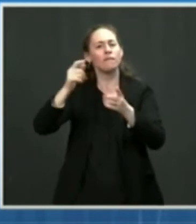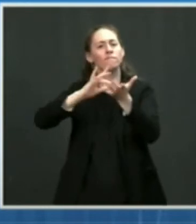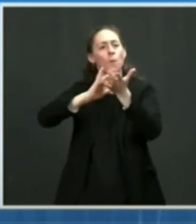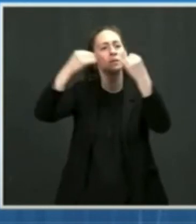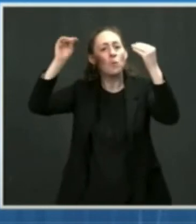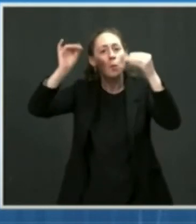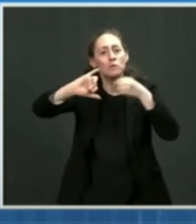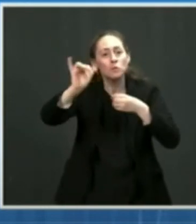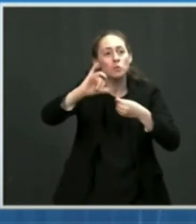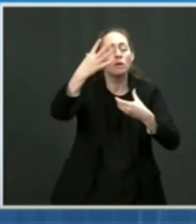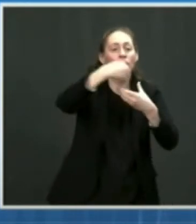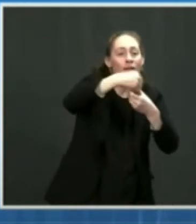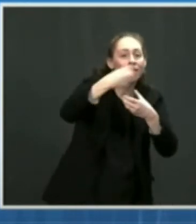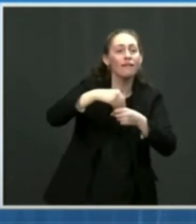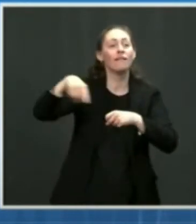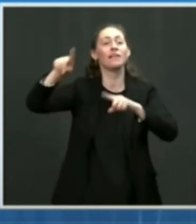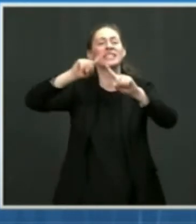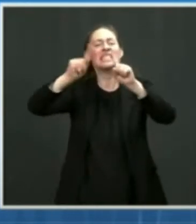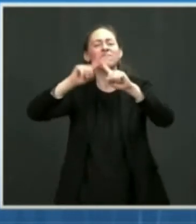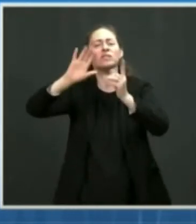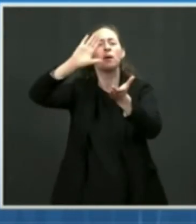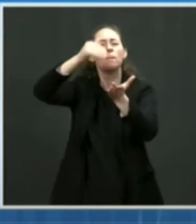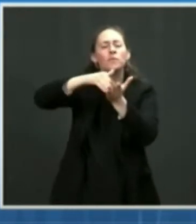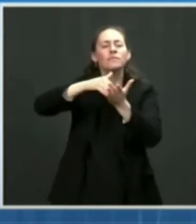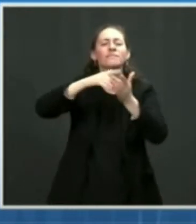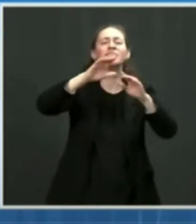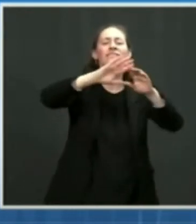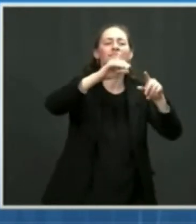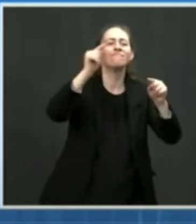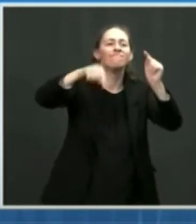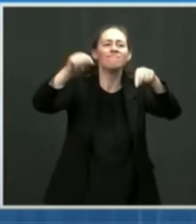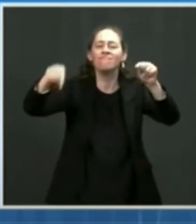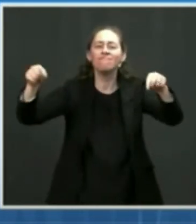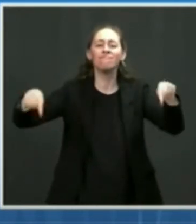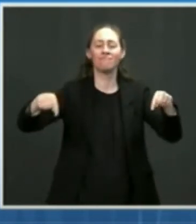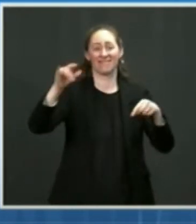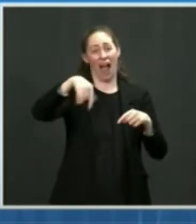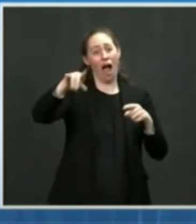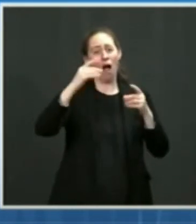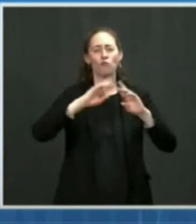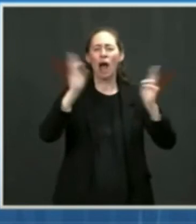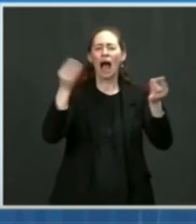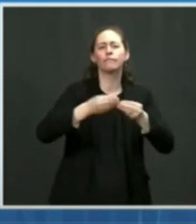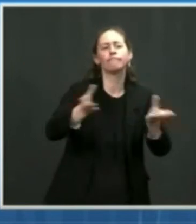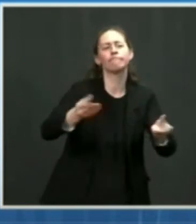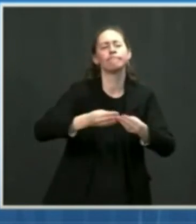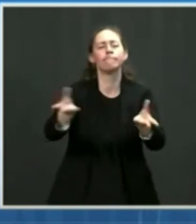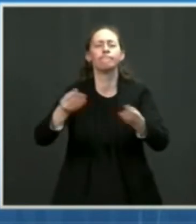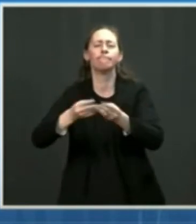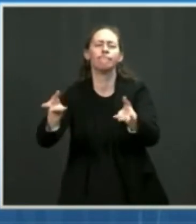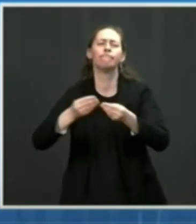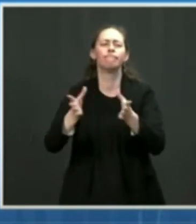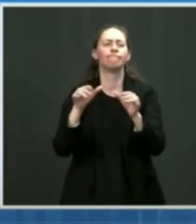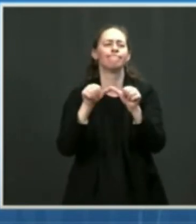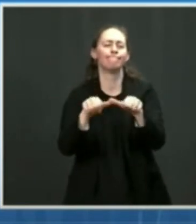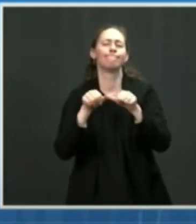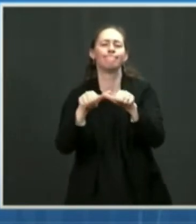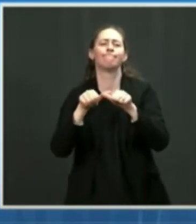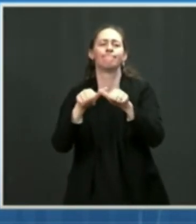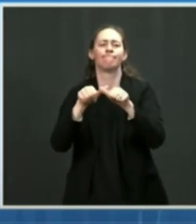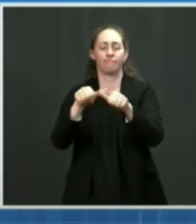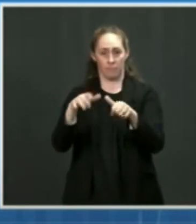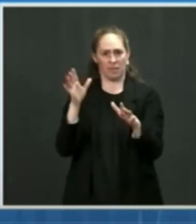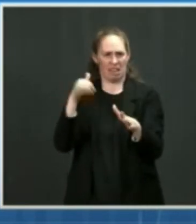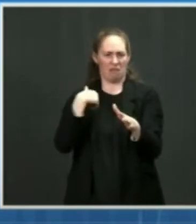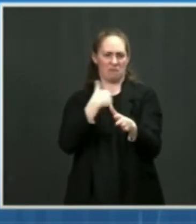centers to increase the number administering shots. The president set a goal on March 29 of expanding the pharmacy